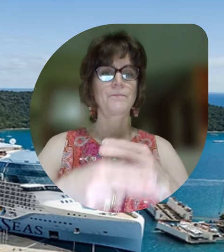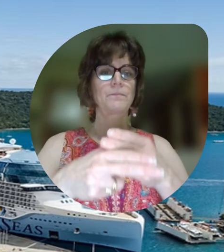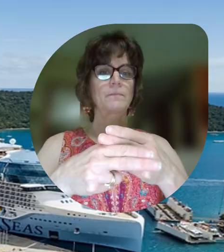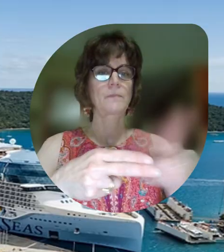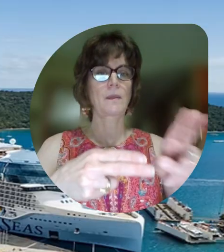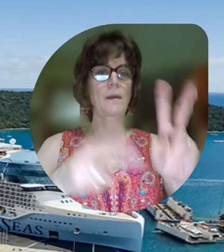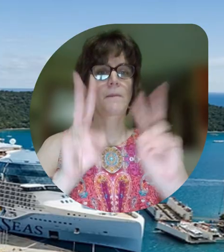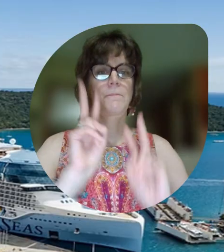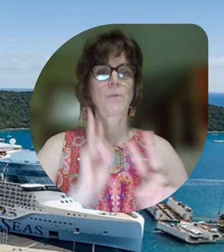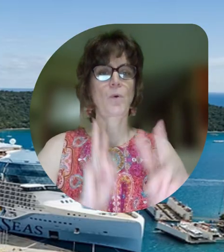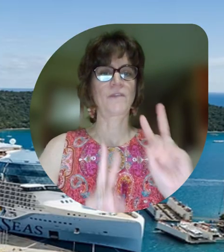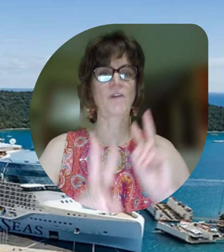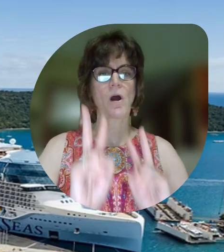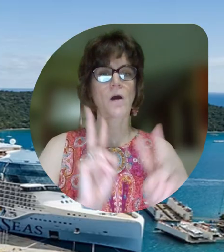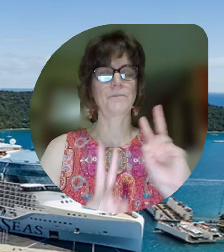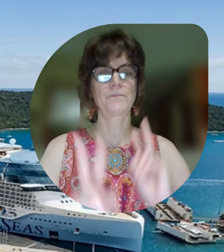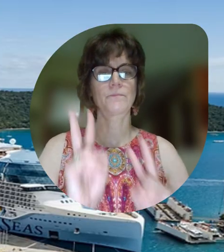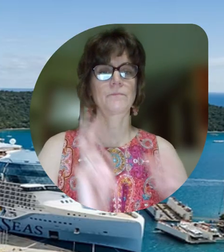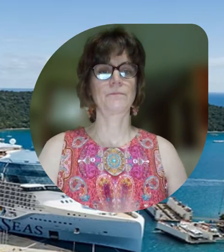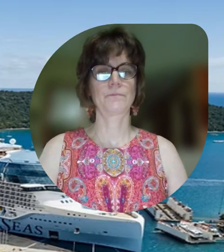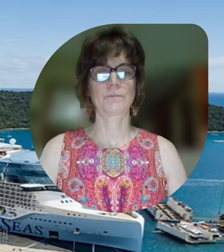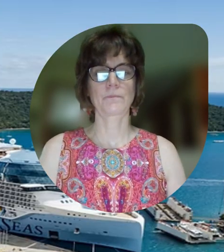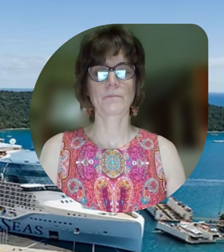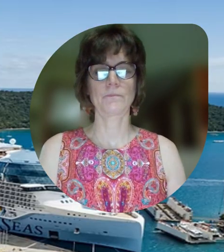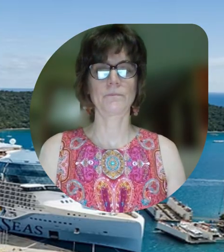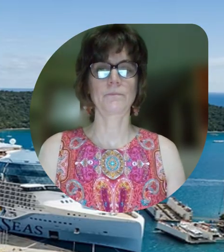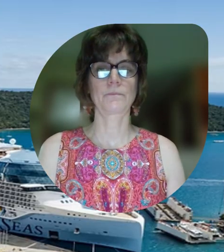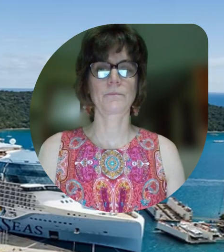call. Port of call.